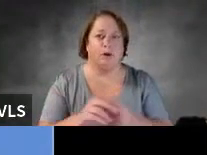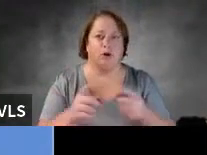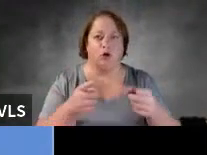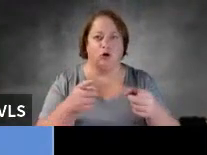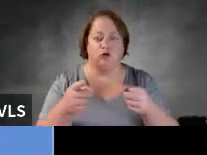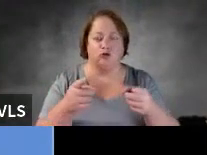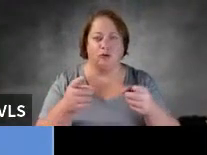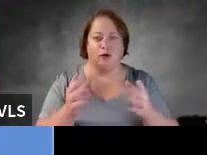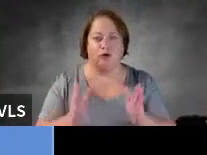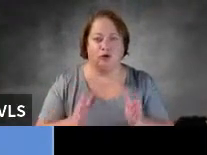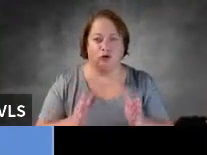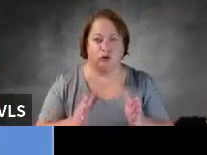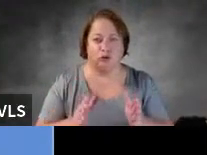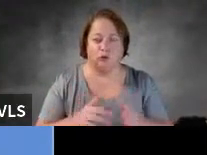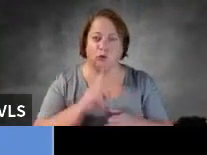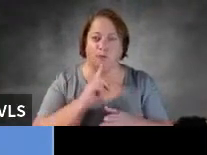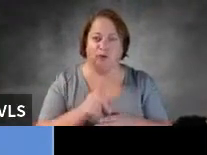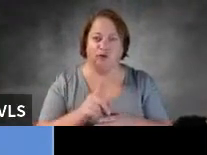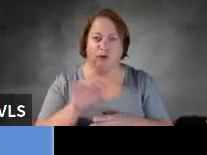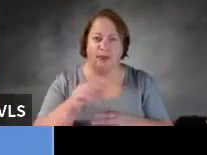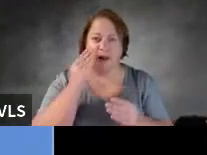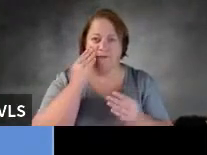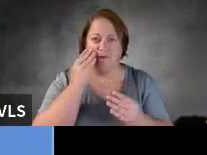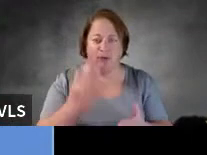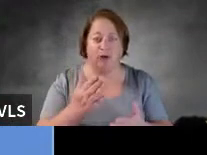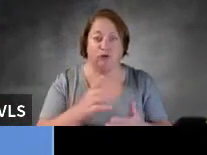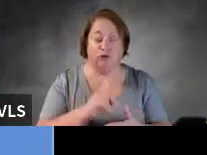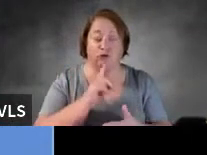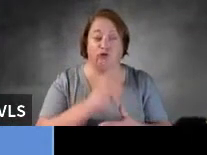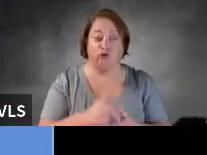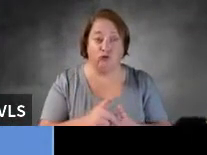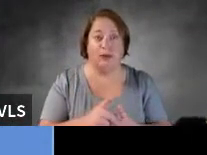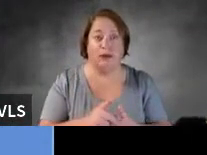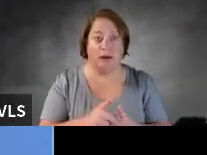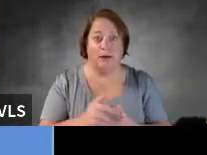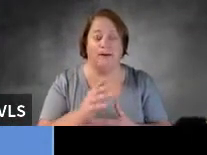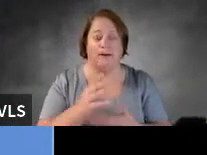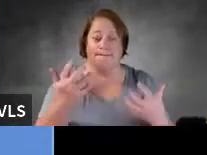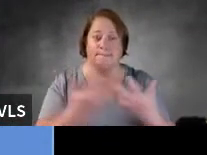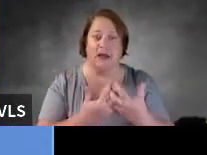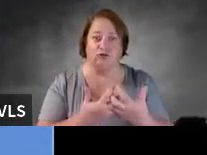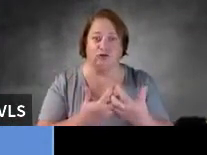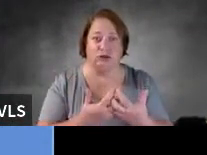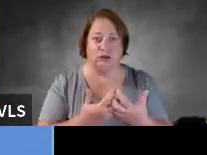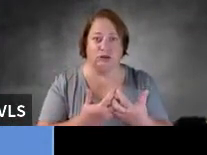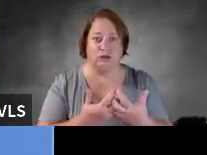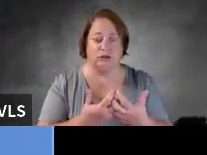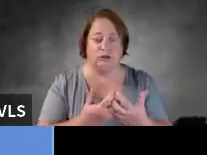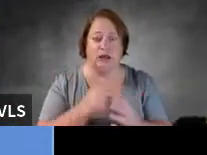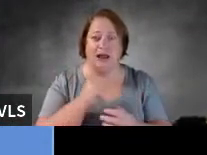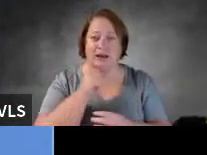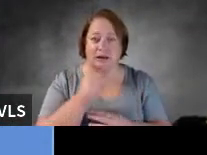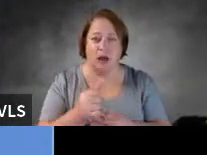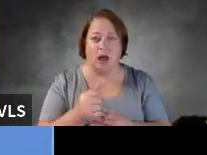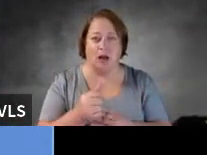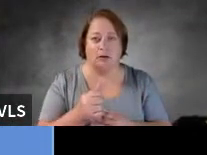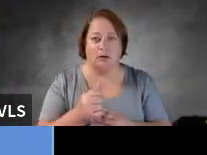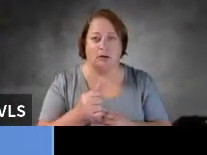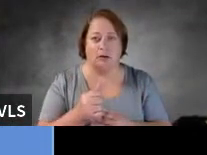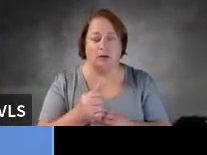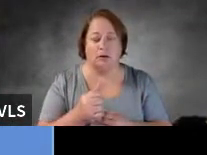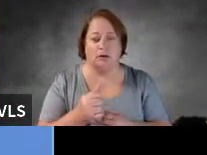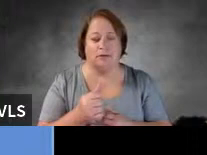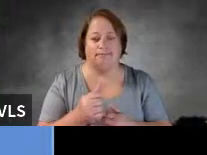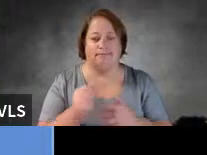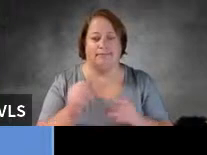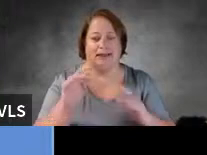directors, the SSD directors, to make sure that that information is truly a puzzle piece match and not leaving massive